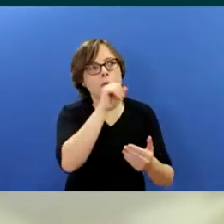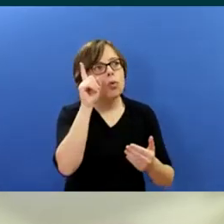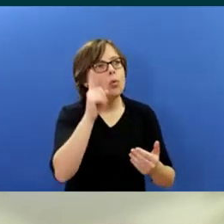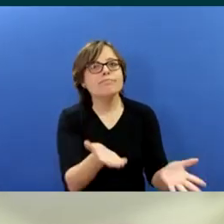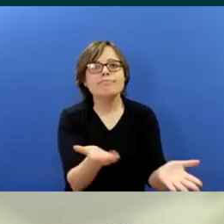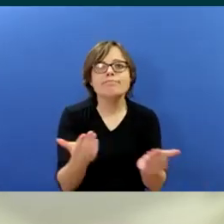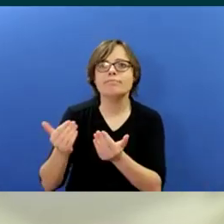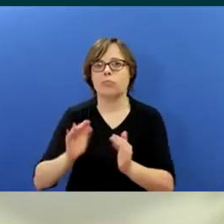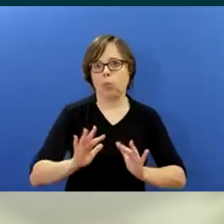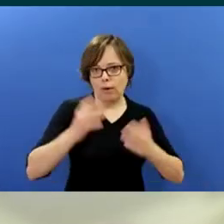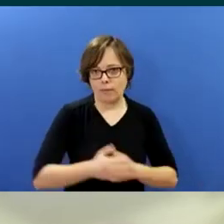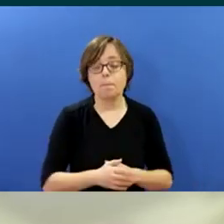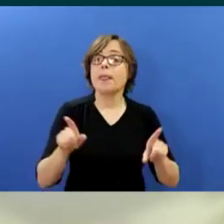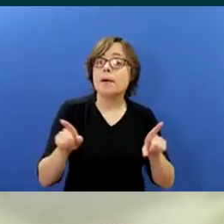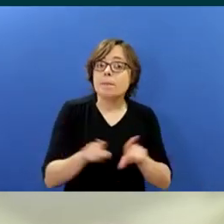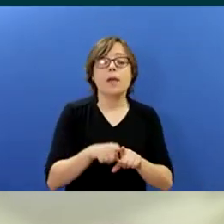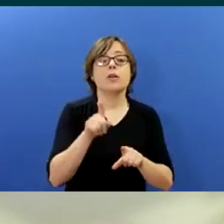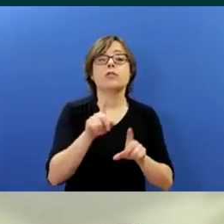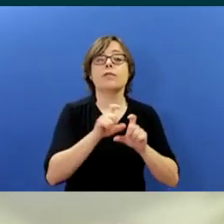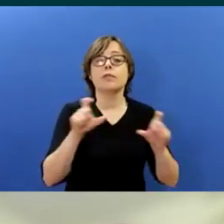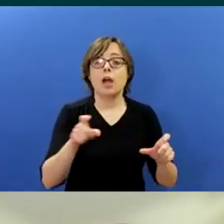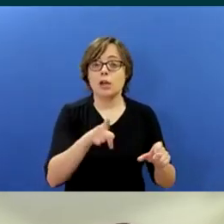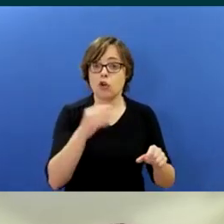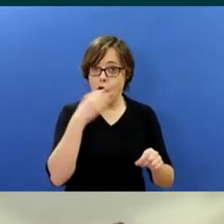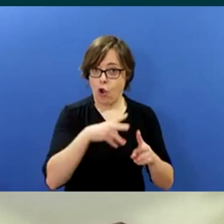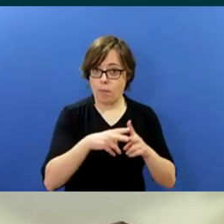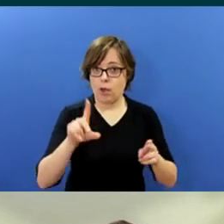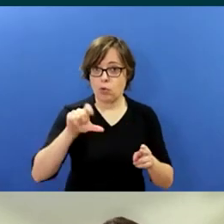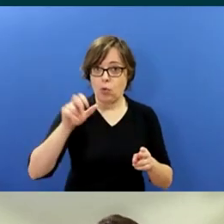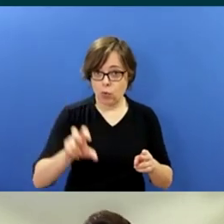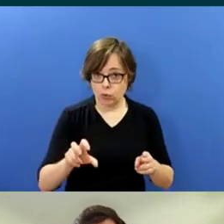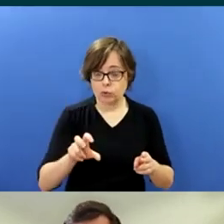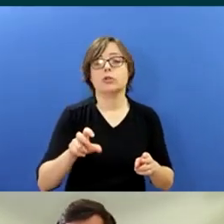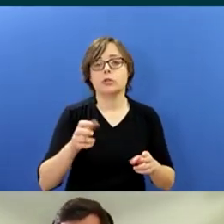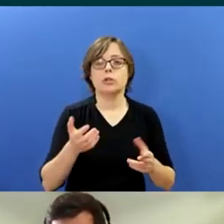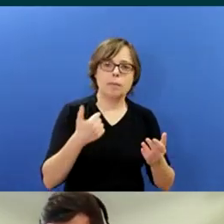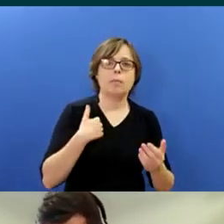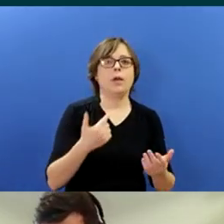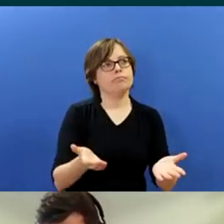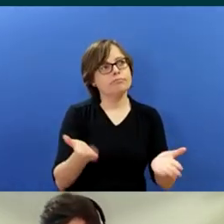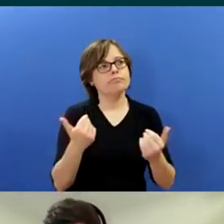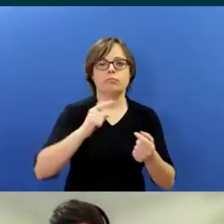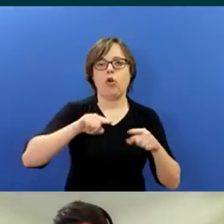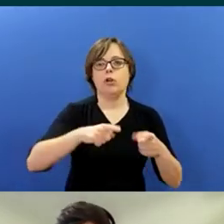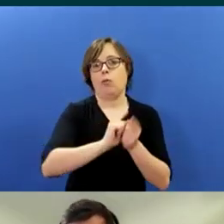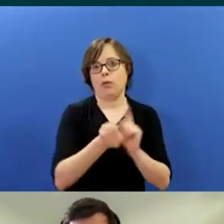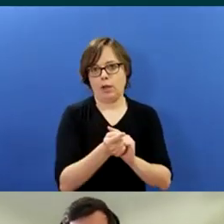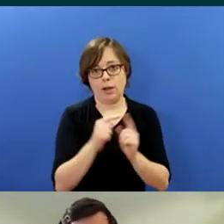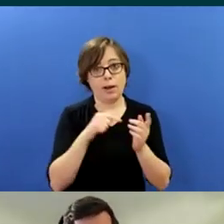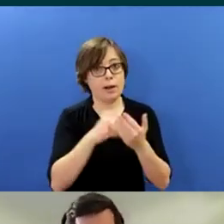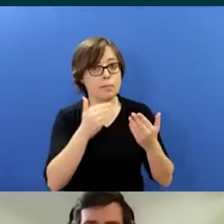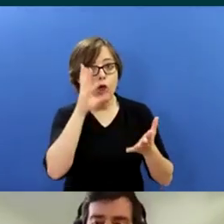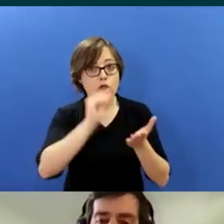as a platform for exchange and networking within the administration. So much for the